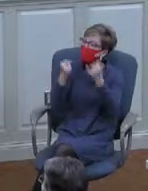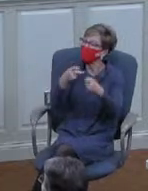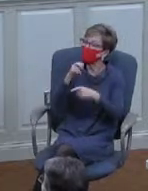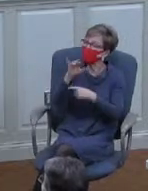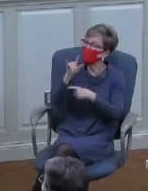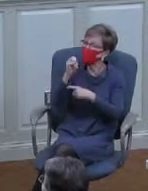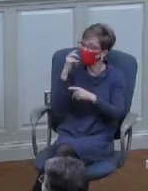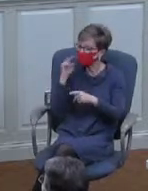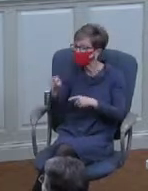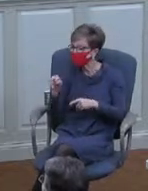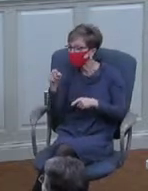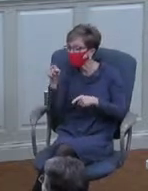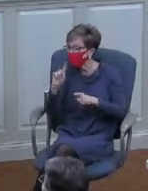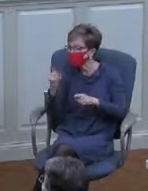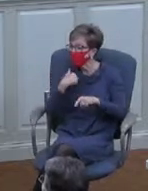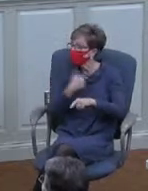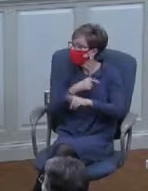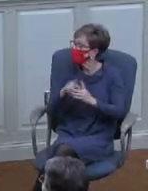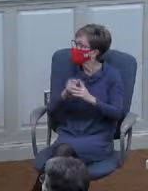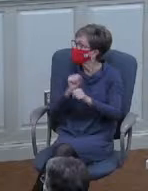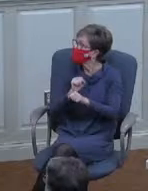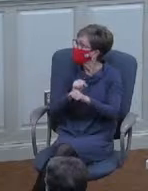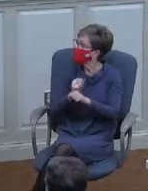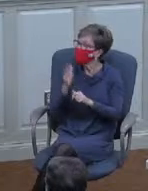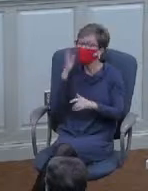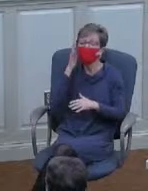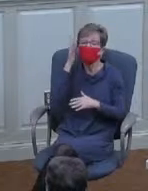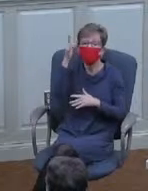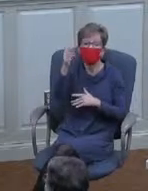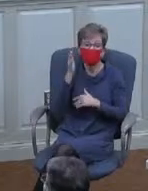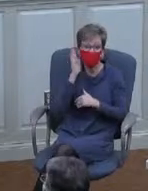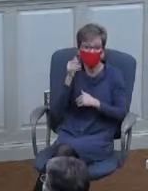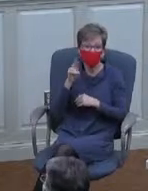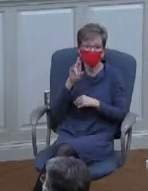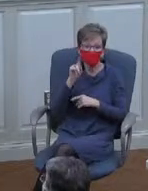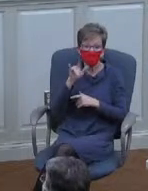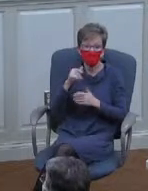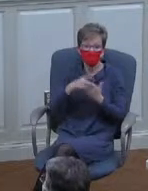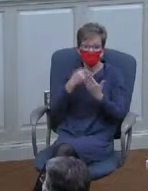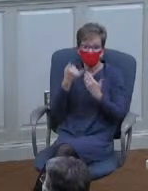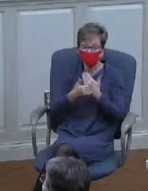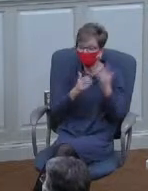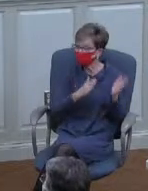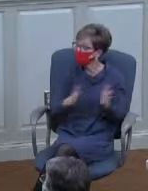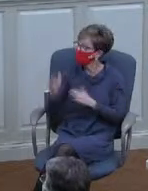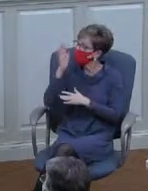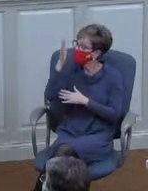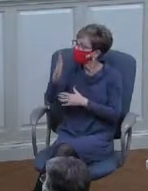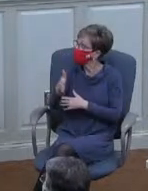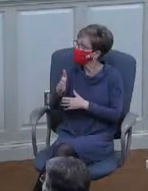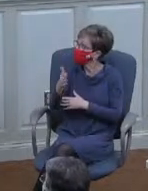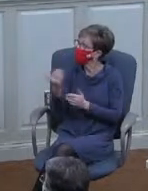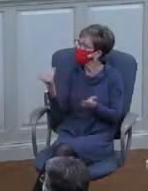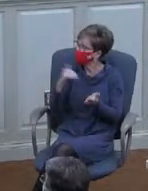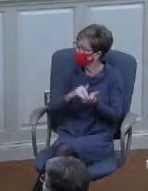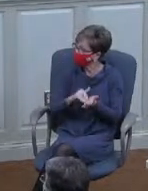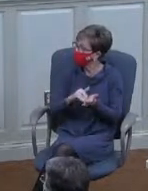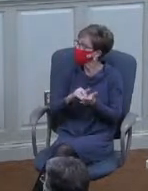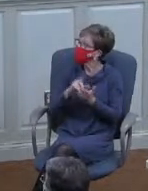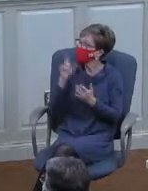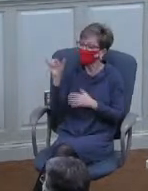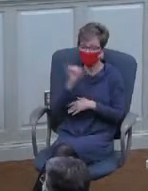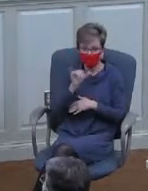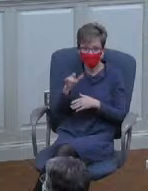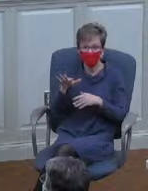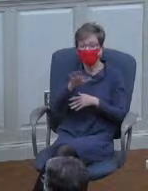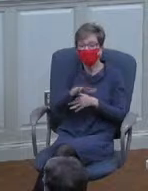going on. Some upcoming utility projects on the horizon. Again, same